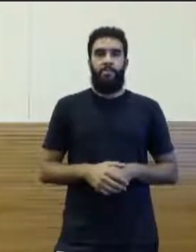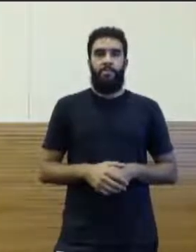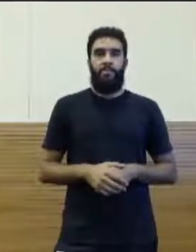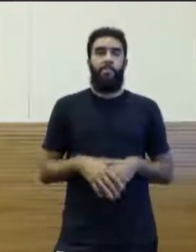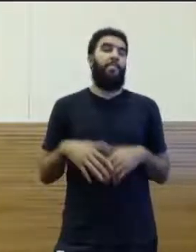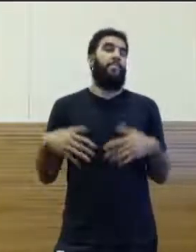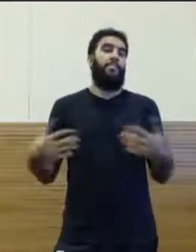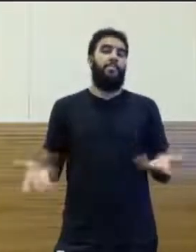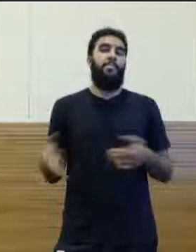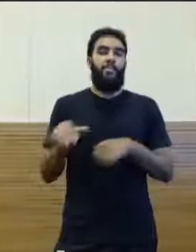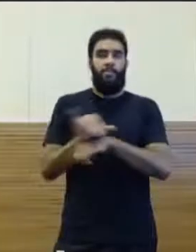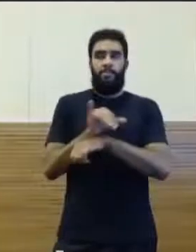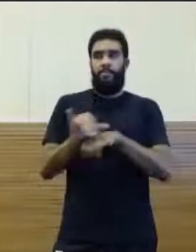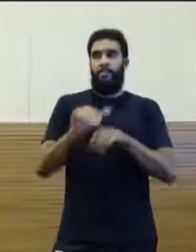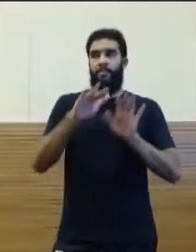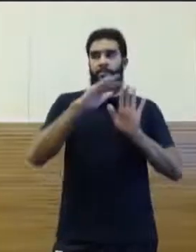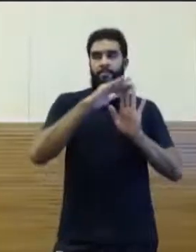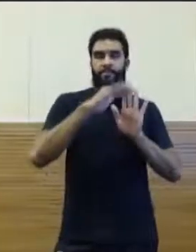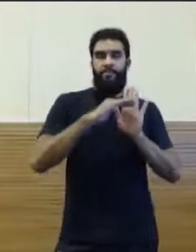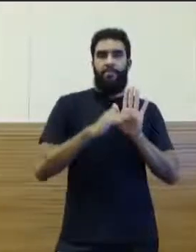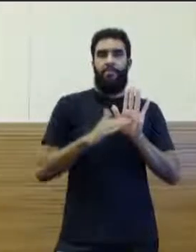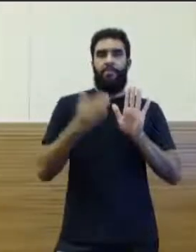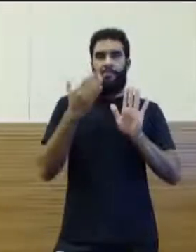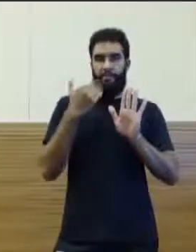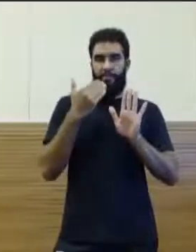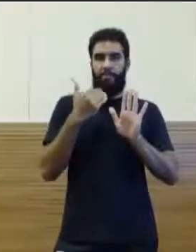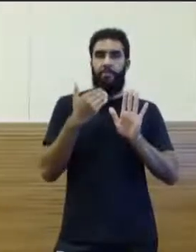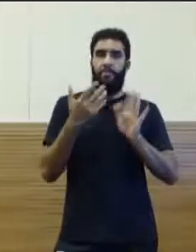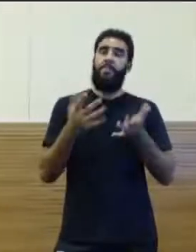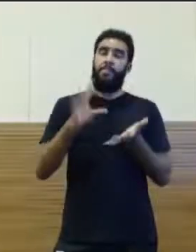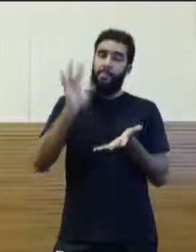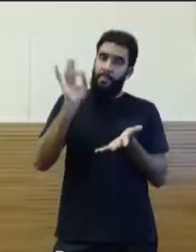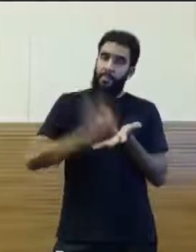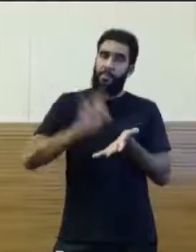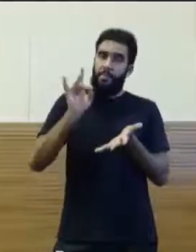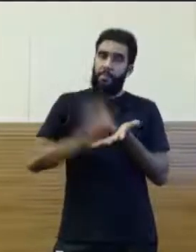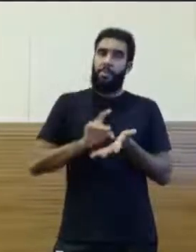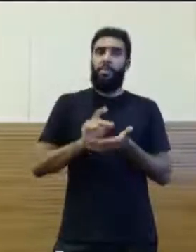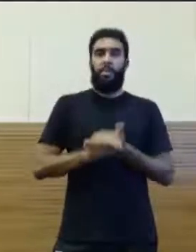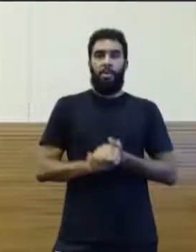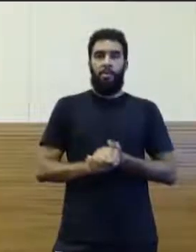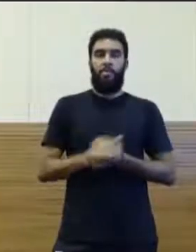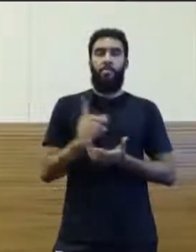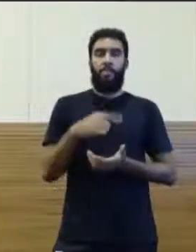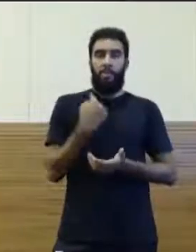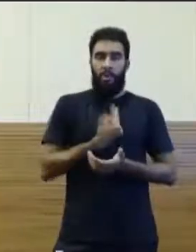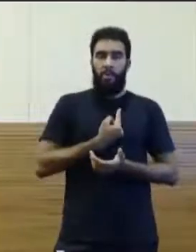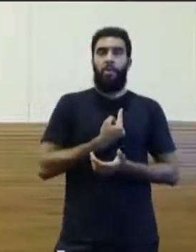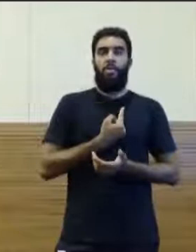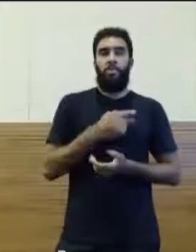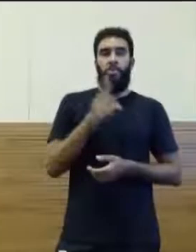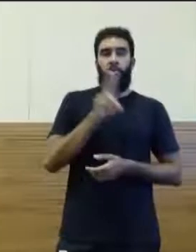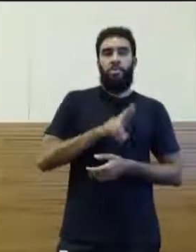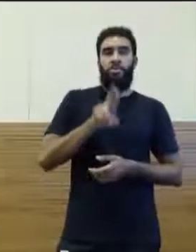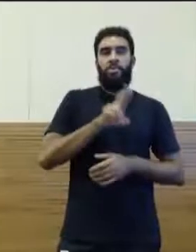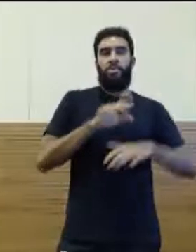the ones inside the healthy spoon. So what is the strategy to give publicity to these